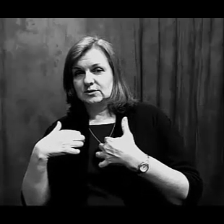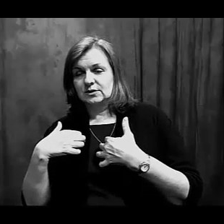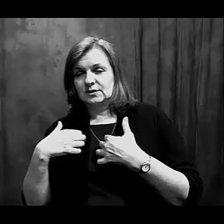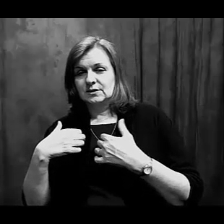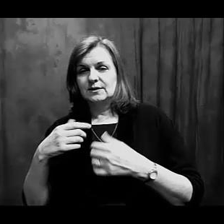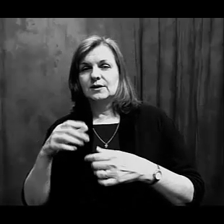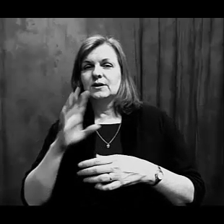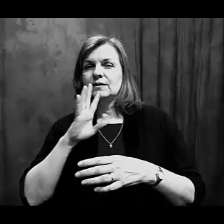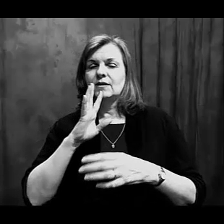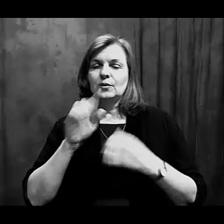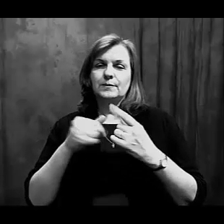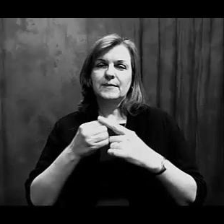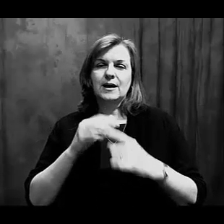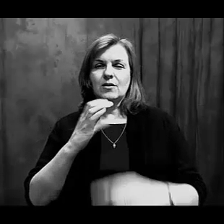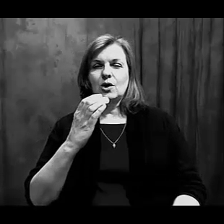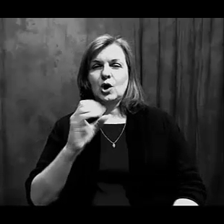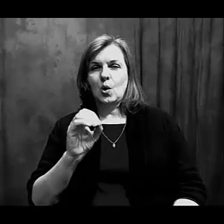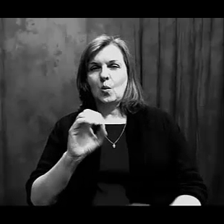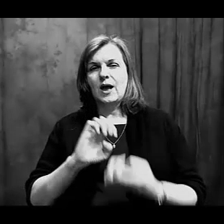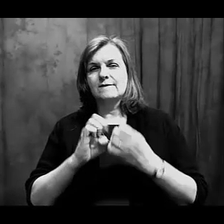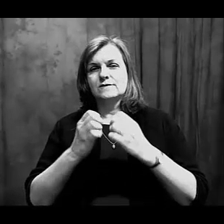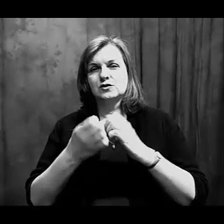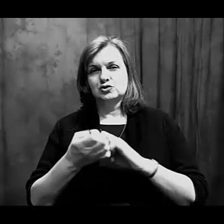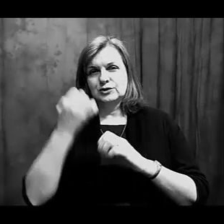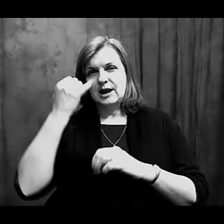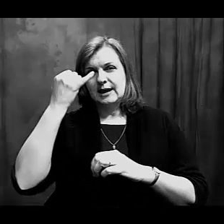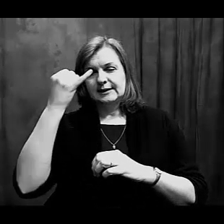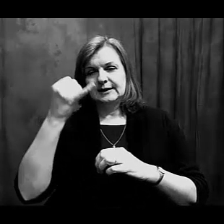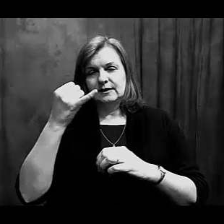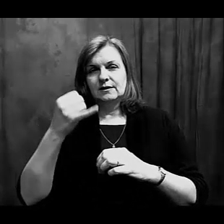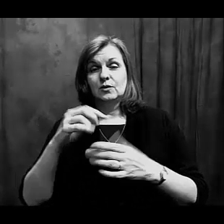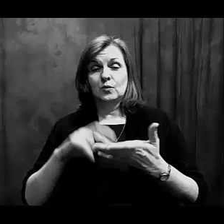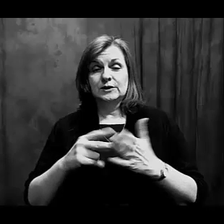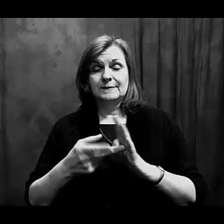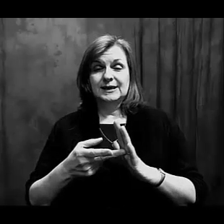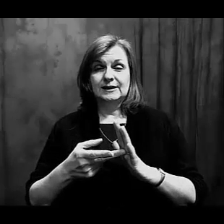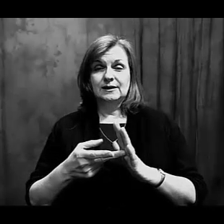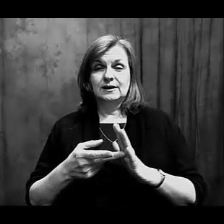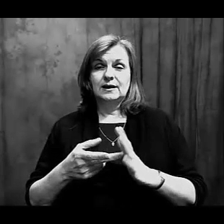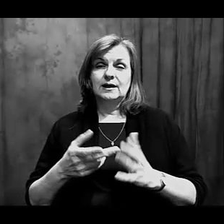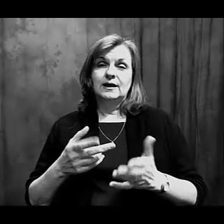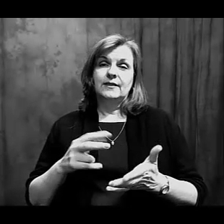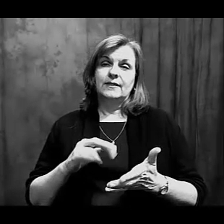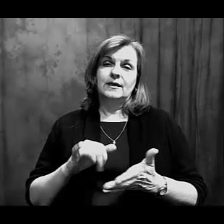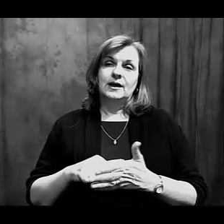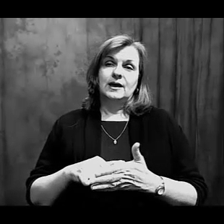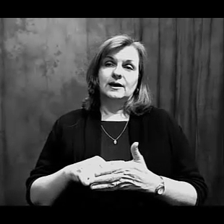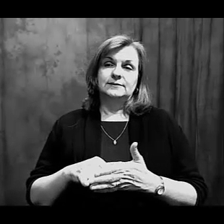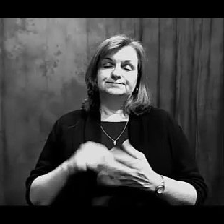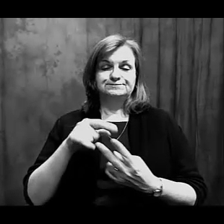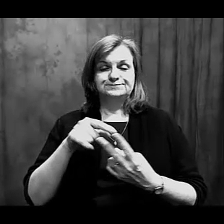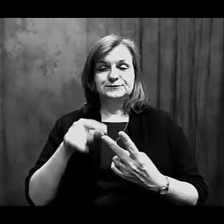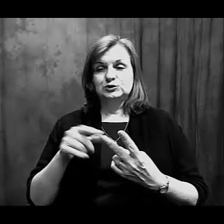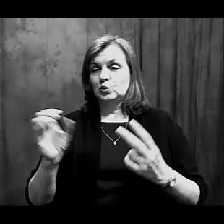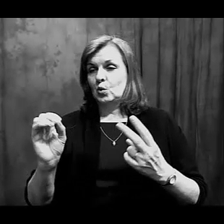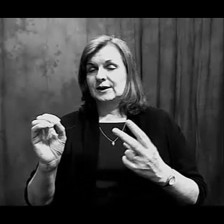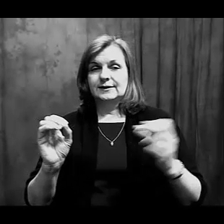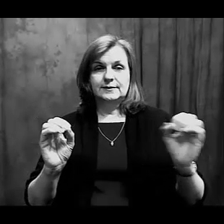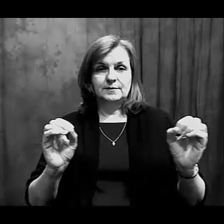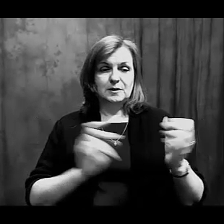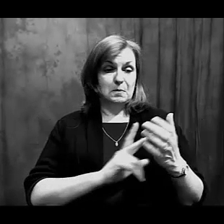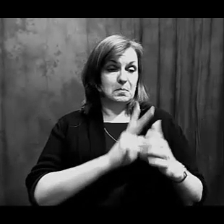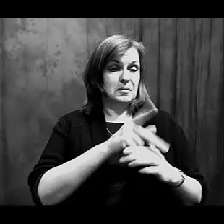with animals. We will look later at this coevolution idea. So the coevolution meaning